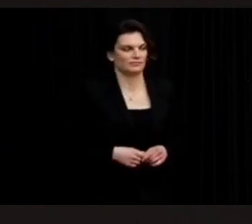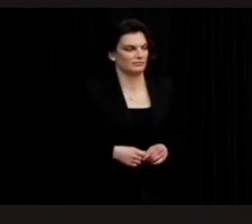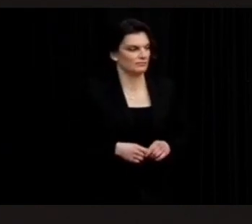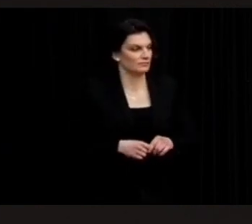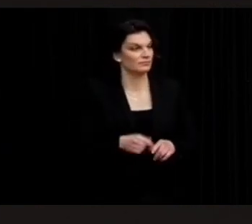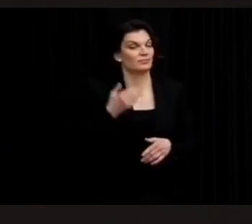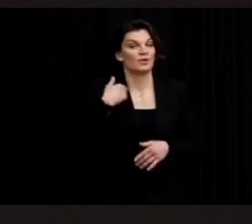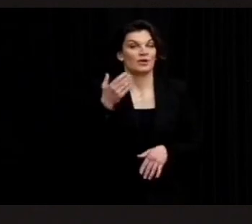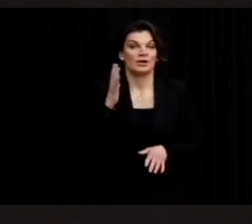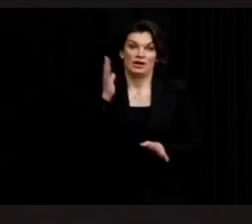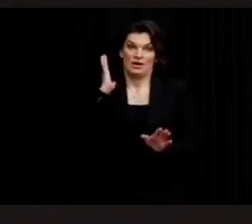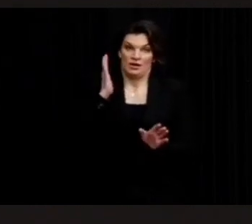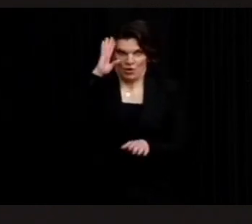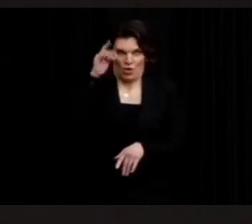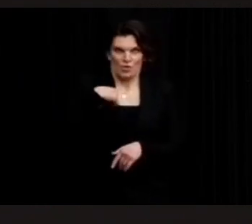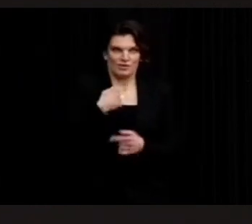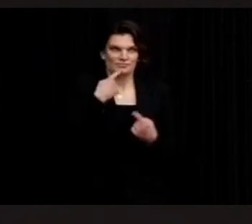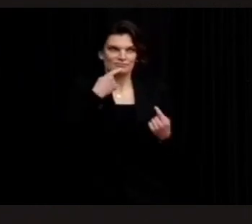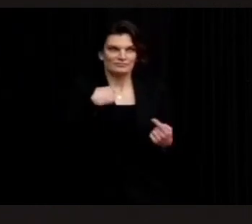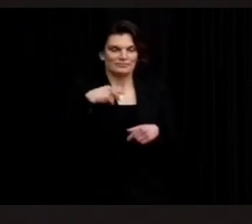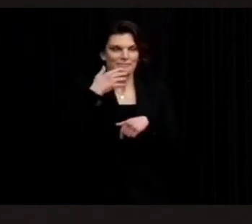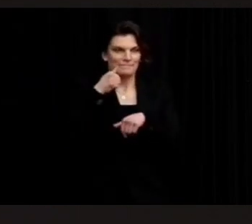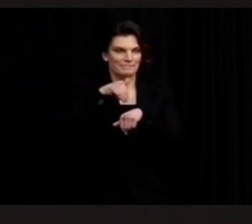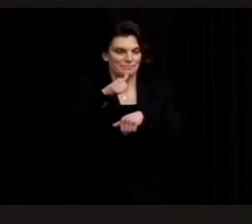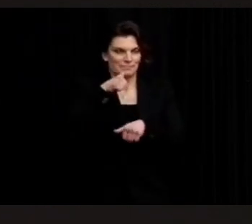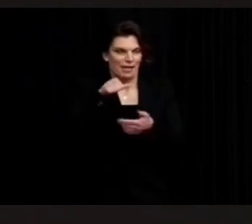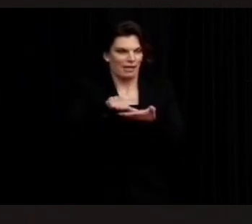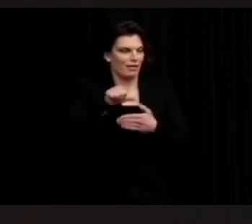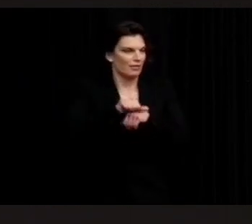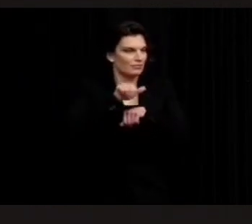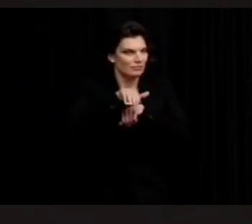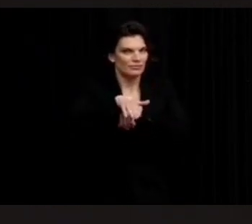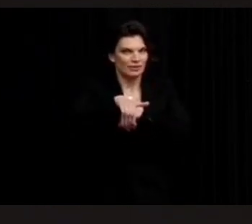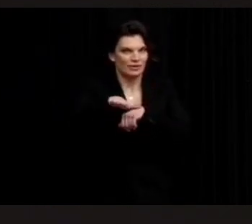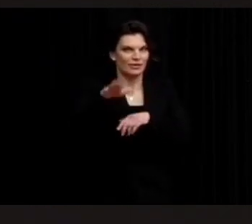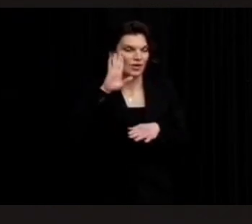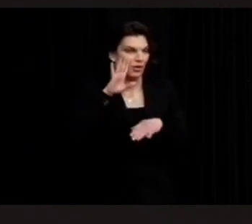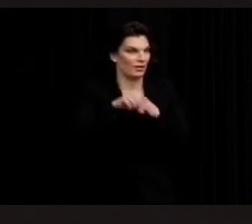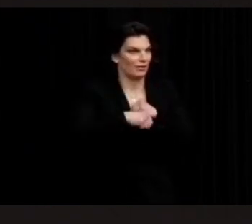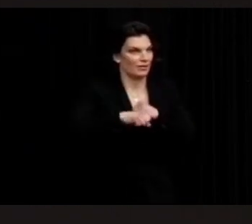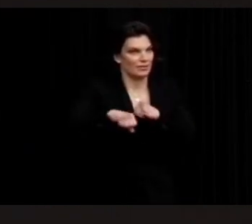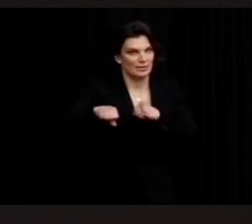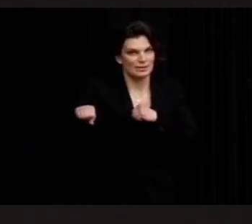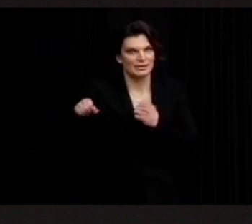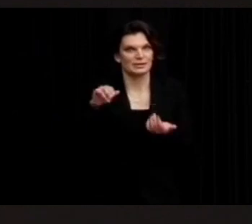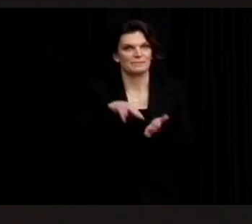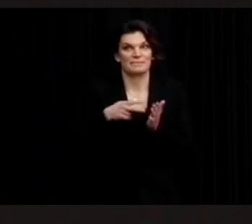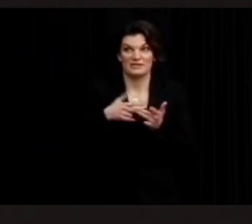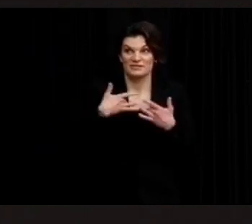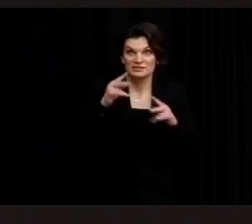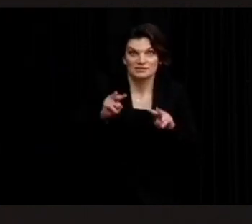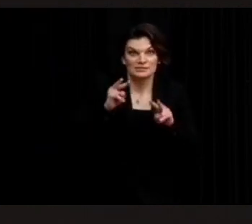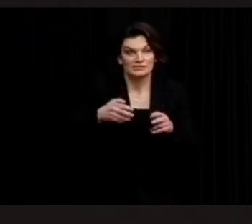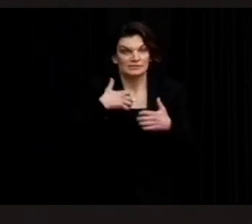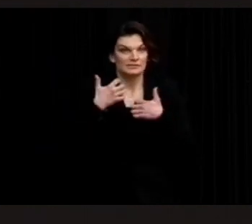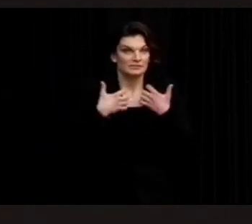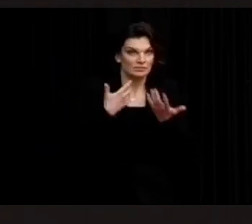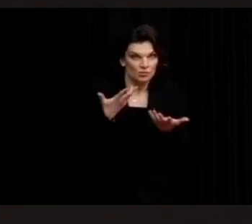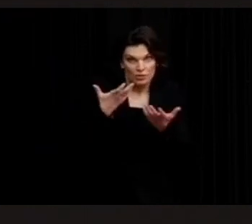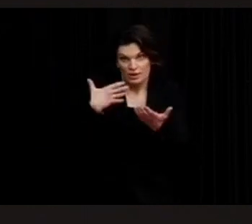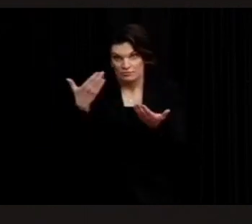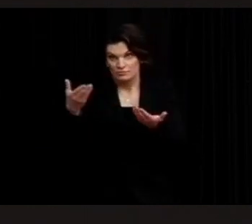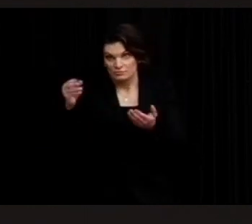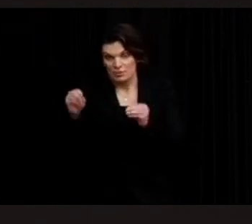which we're known for mail, and then sometimes it moves a lot slower. It's delaying our participants from being able to lease up in